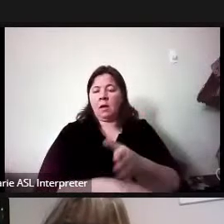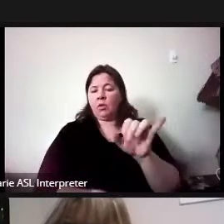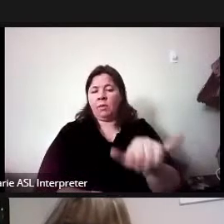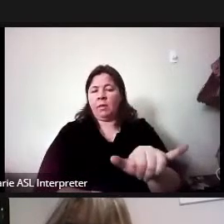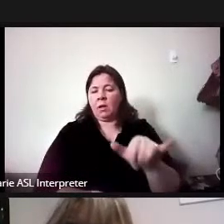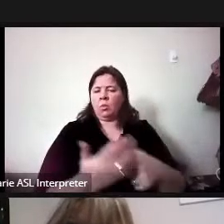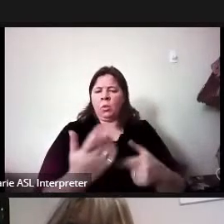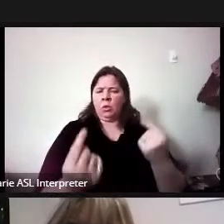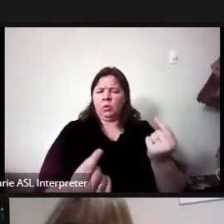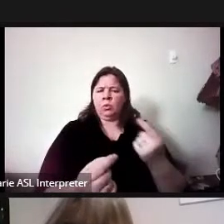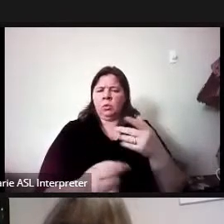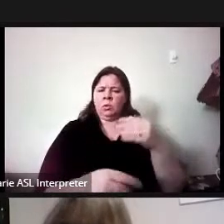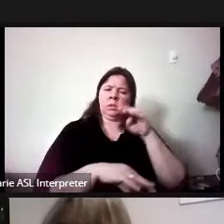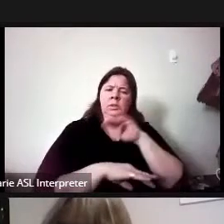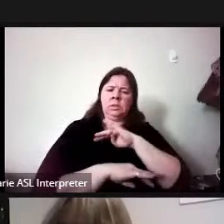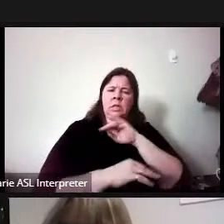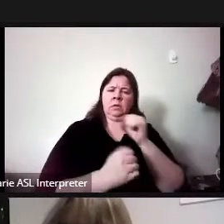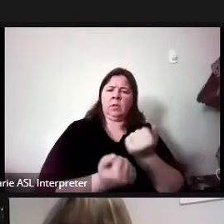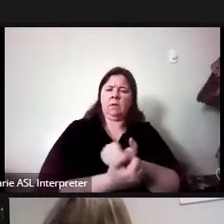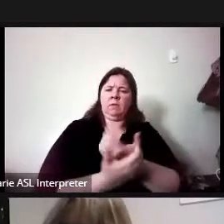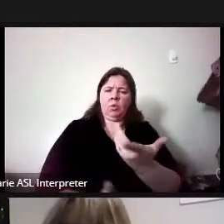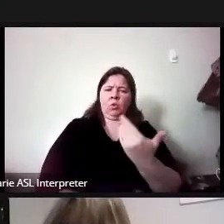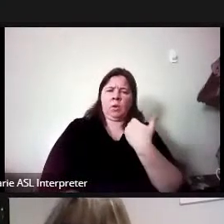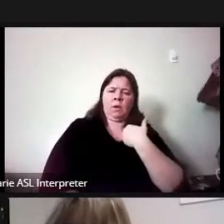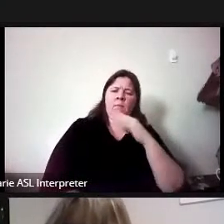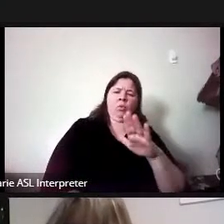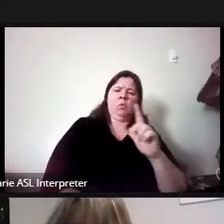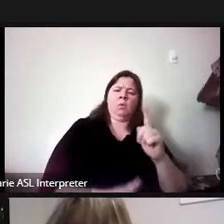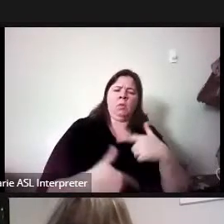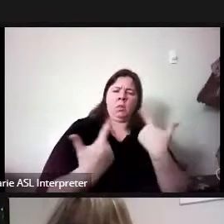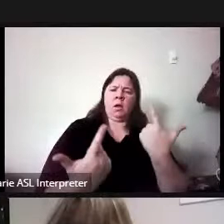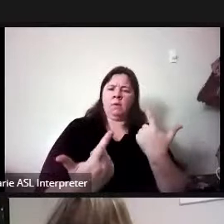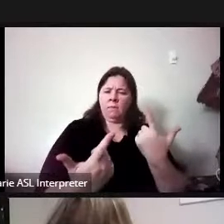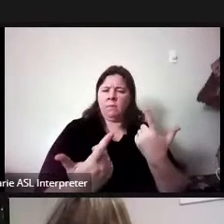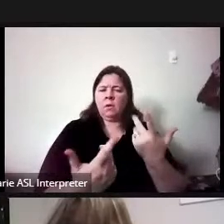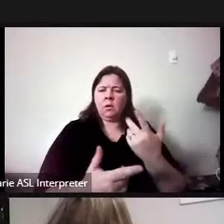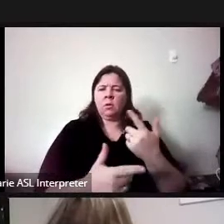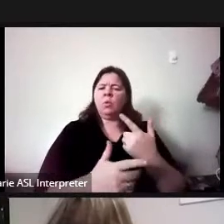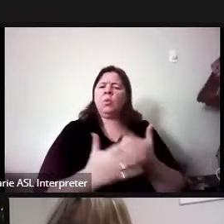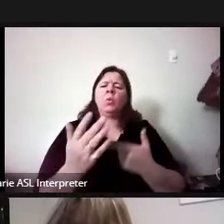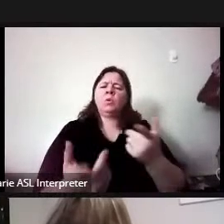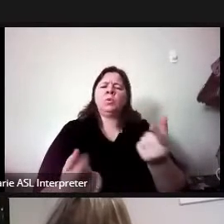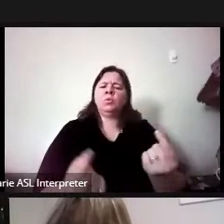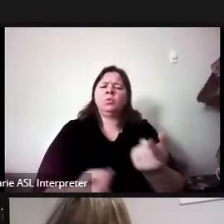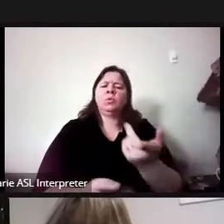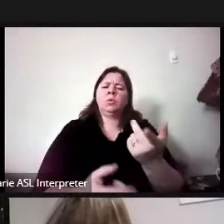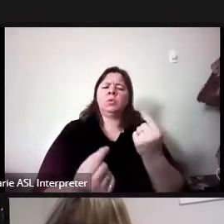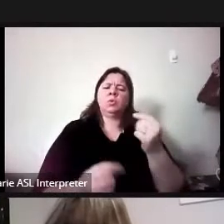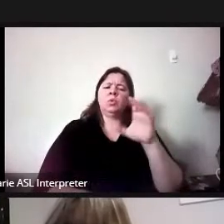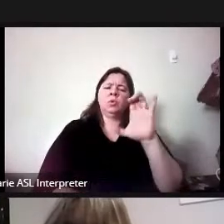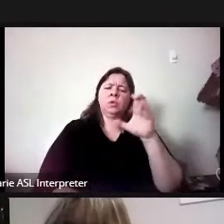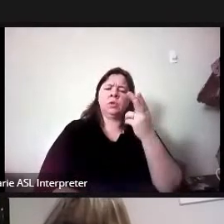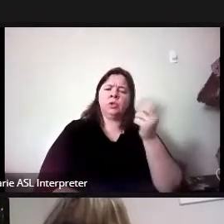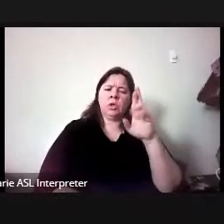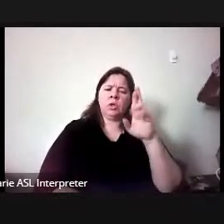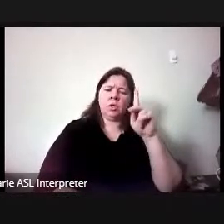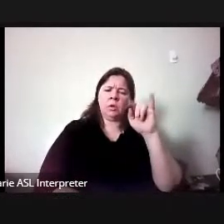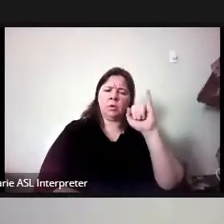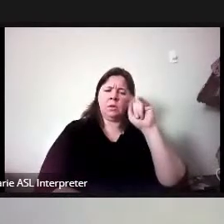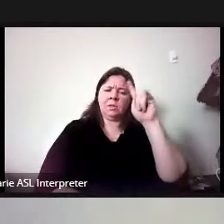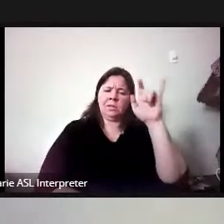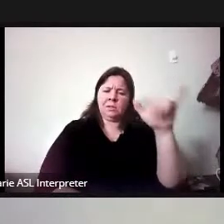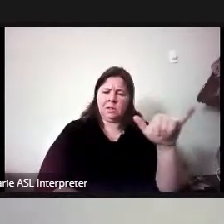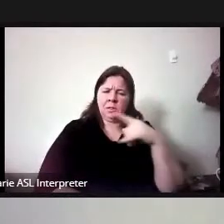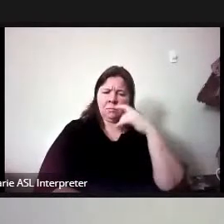what you do when you are satisfied with everything, with your needs and everything, and what do? You do charity,